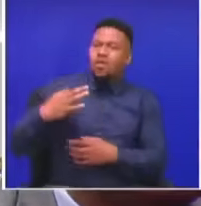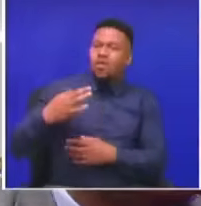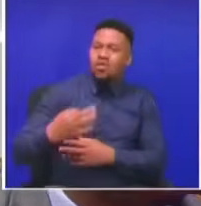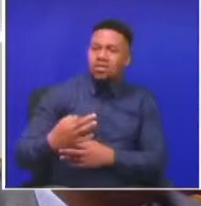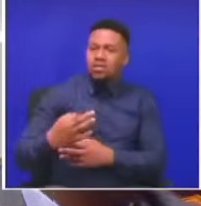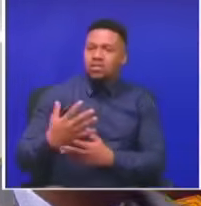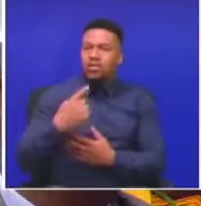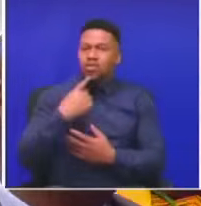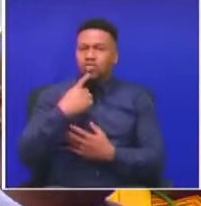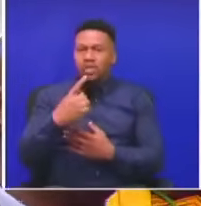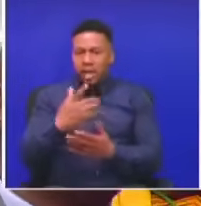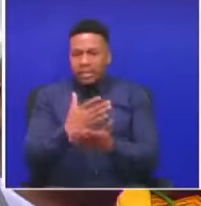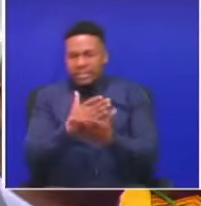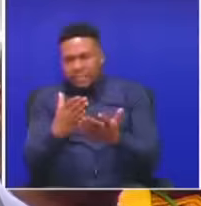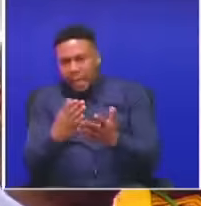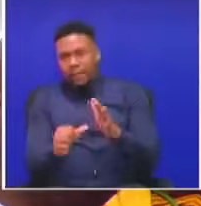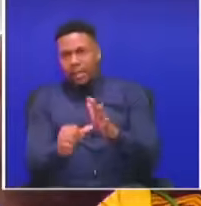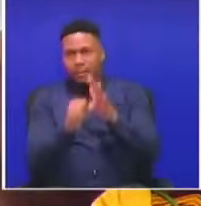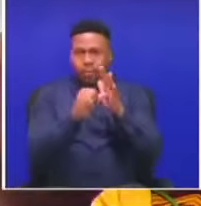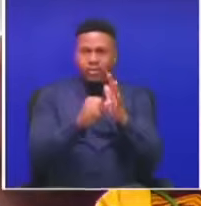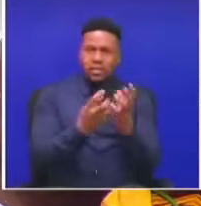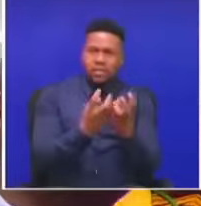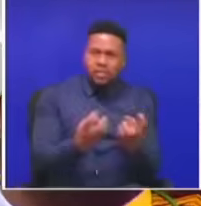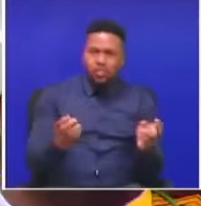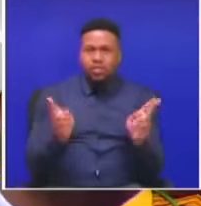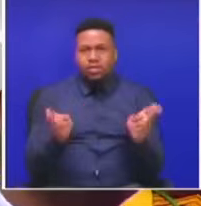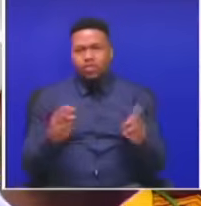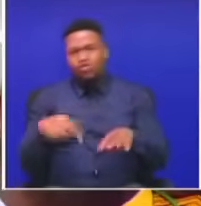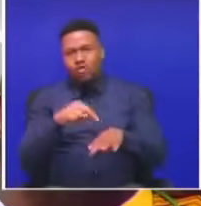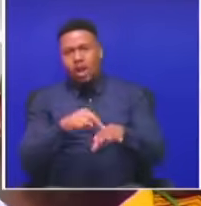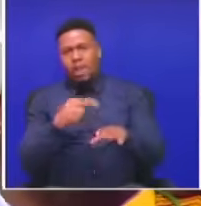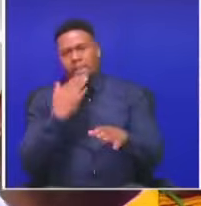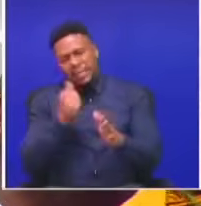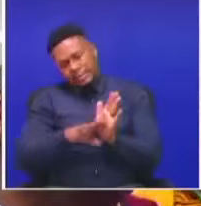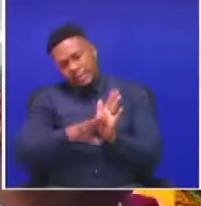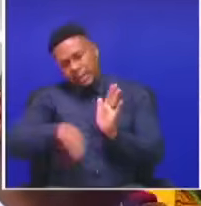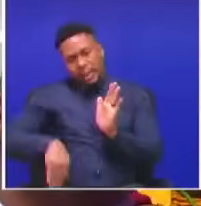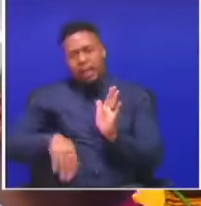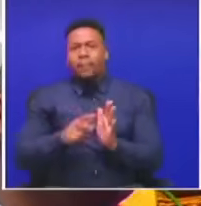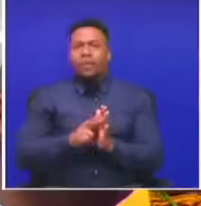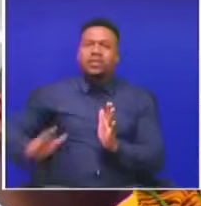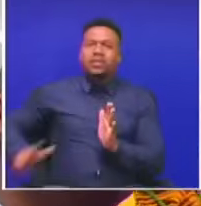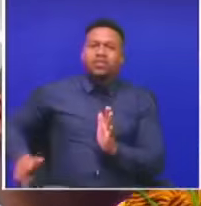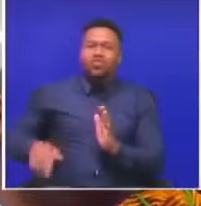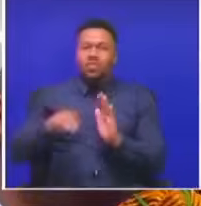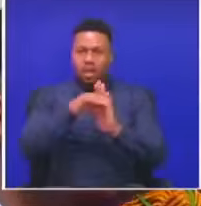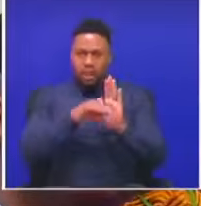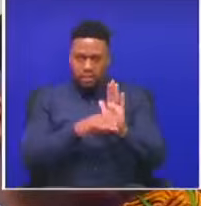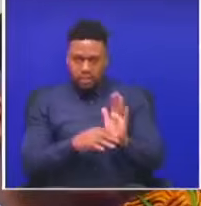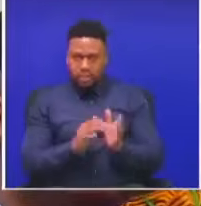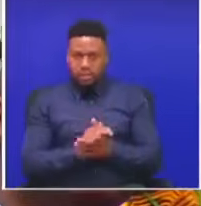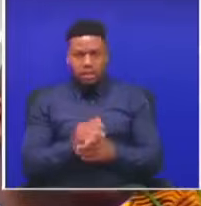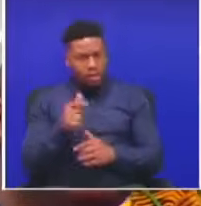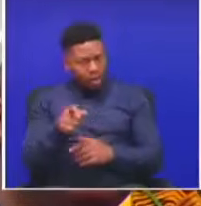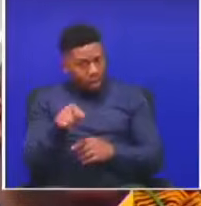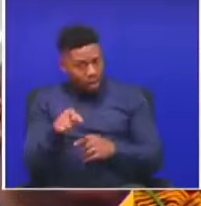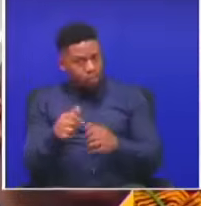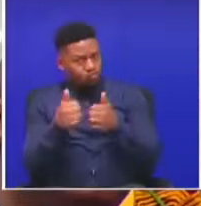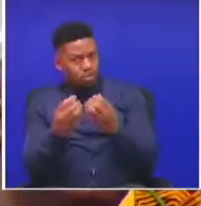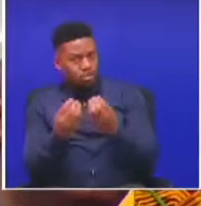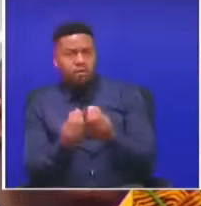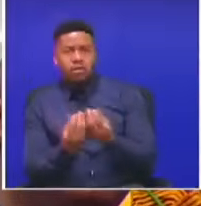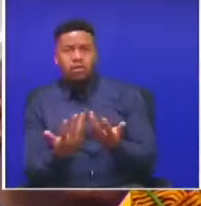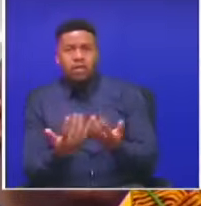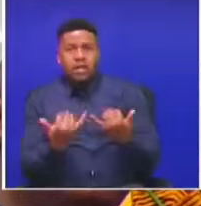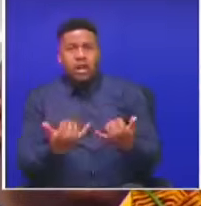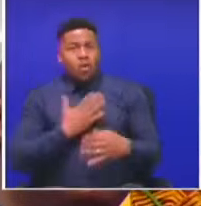the initial list, which is an advantage for South Africa. So I want to check how, as South Africa, we can continue